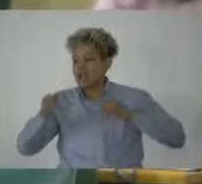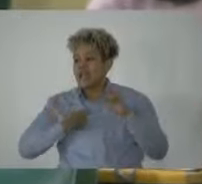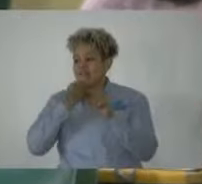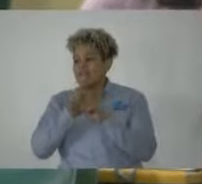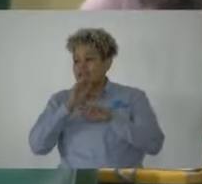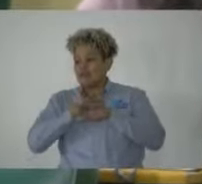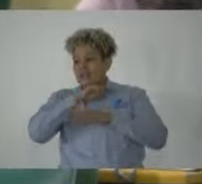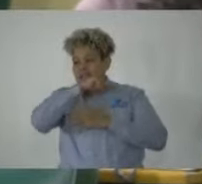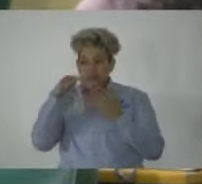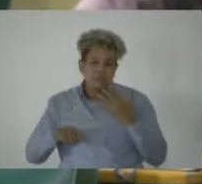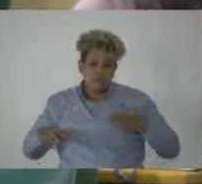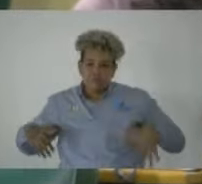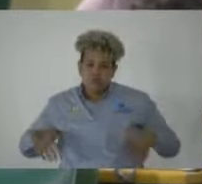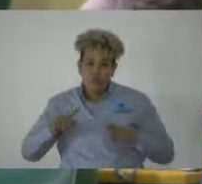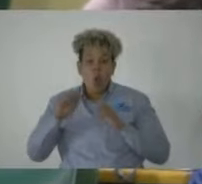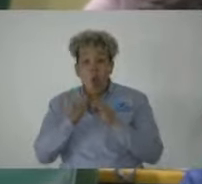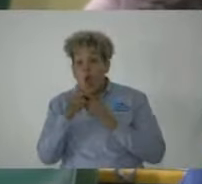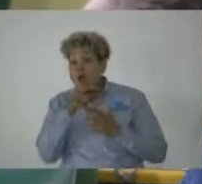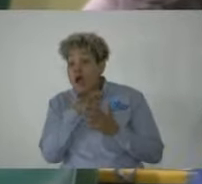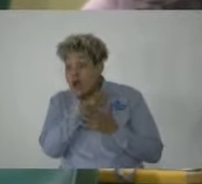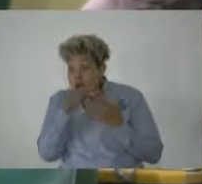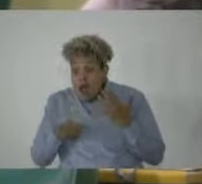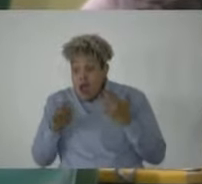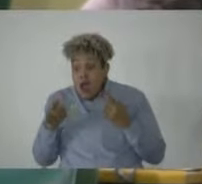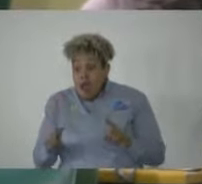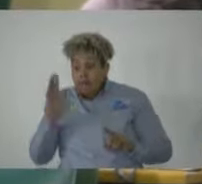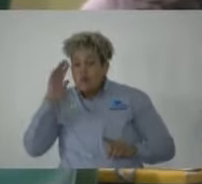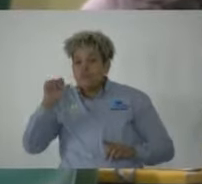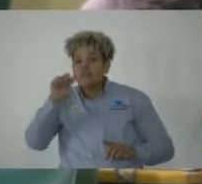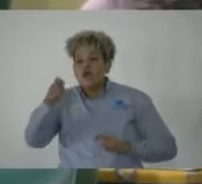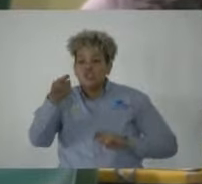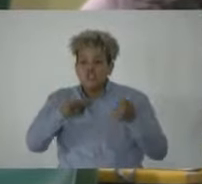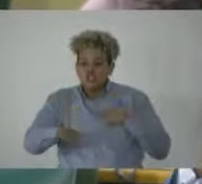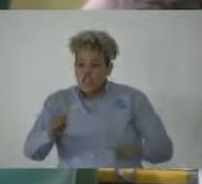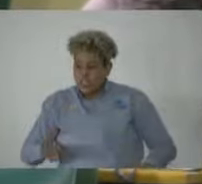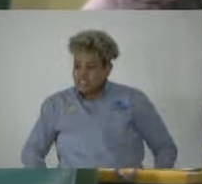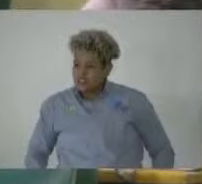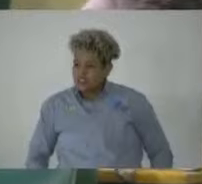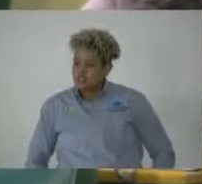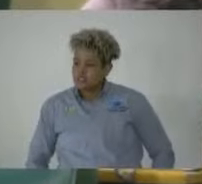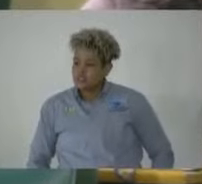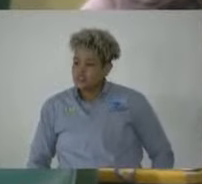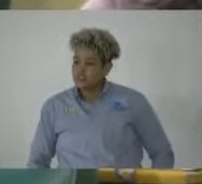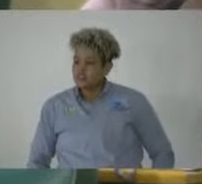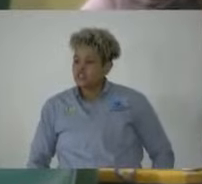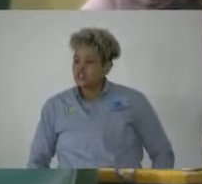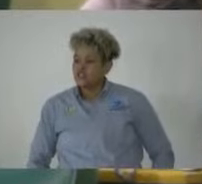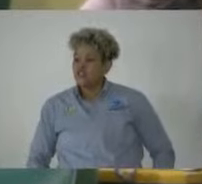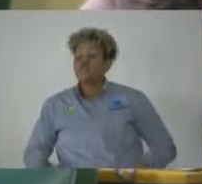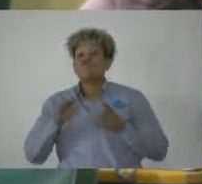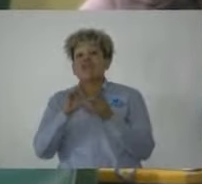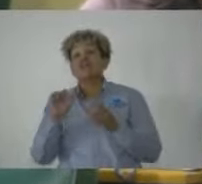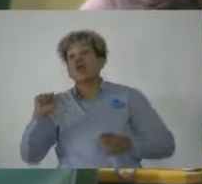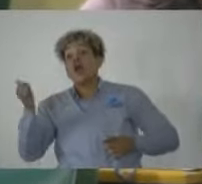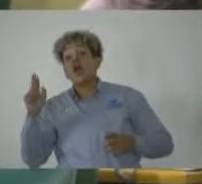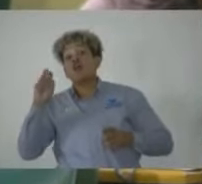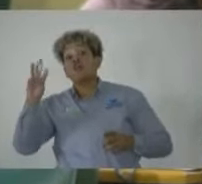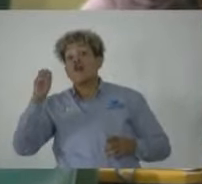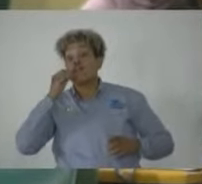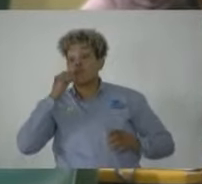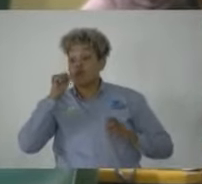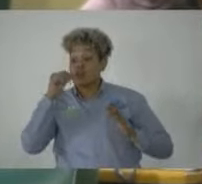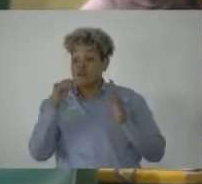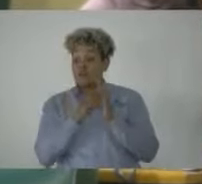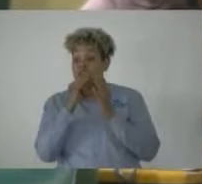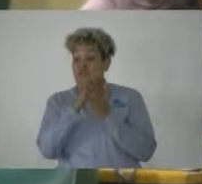on these items. The way they are treated will not change. So, Madam Speaker, with respect to the other items that are not on this